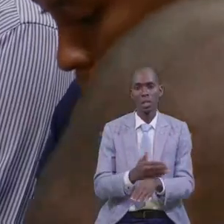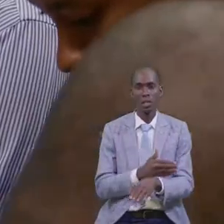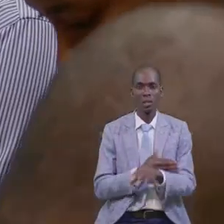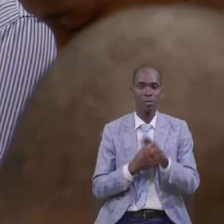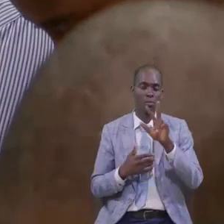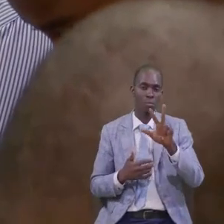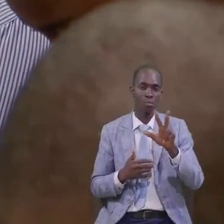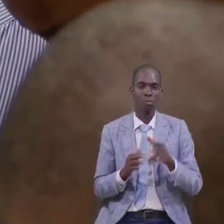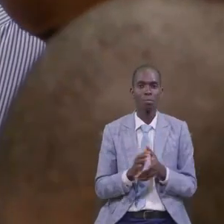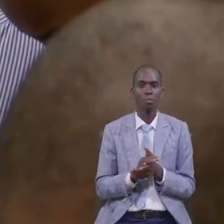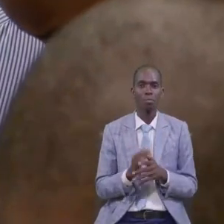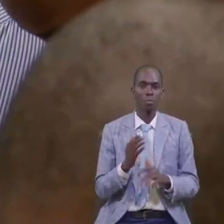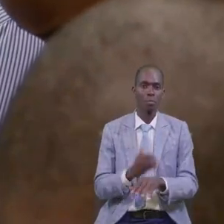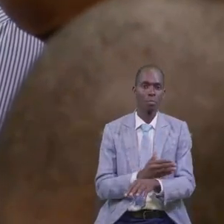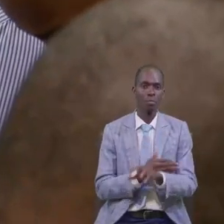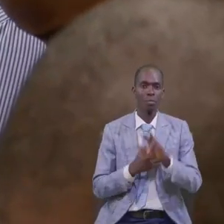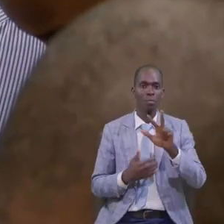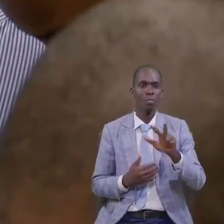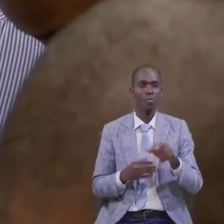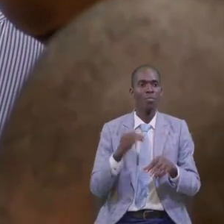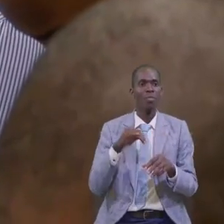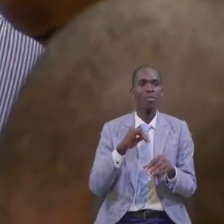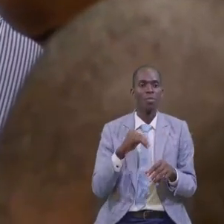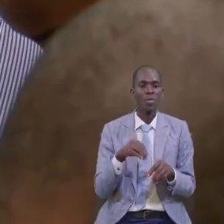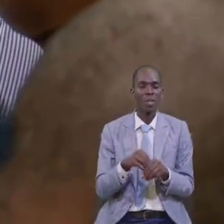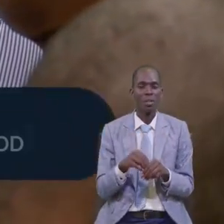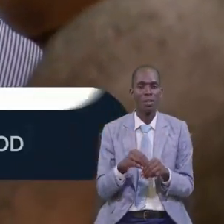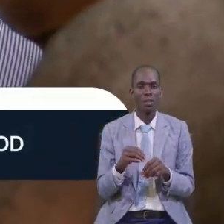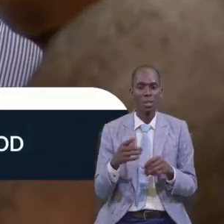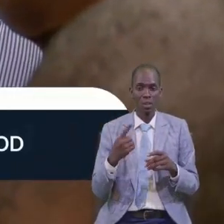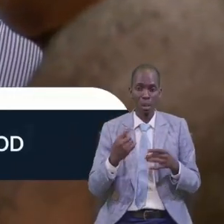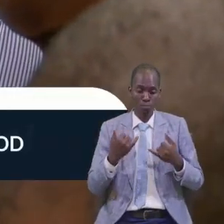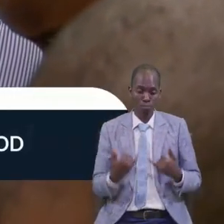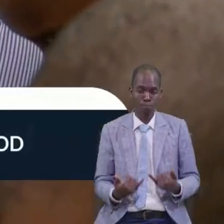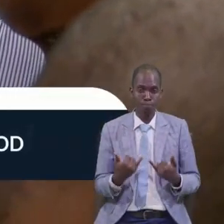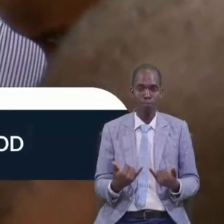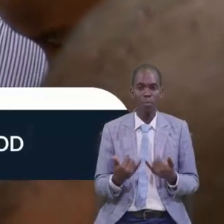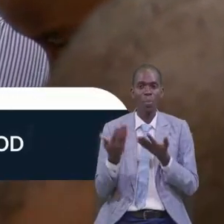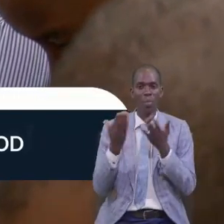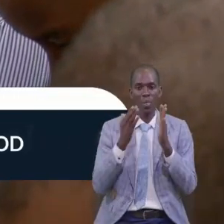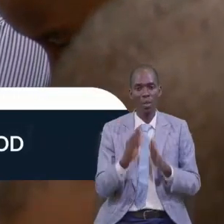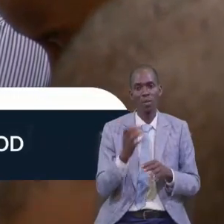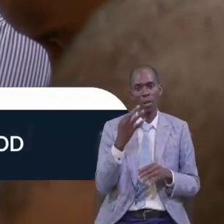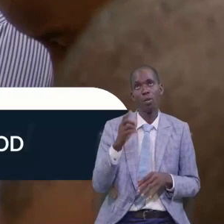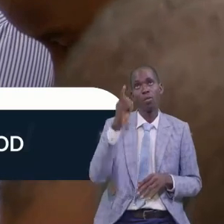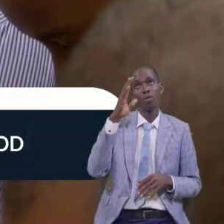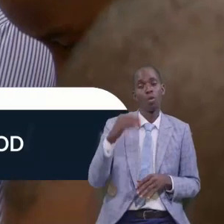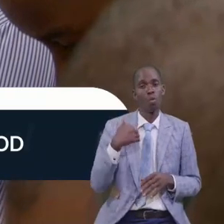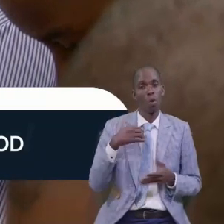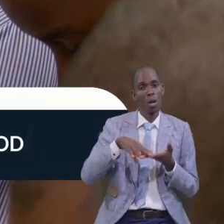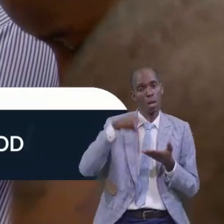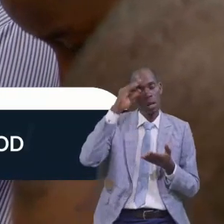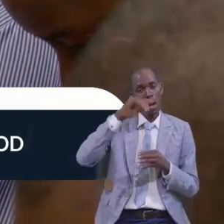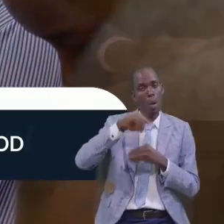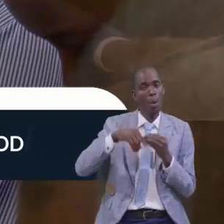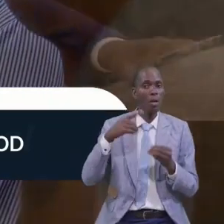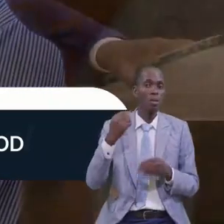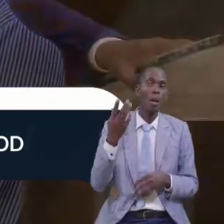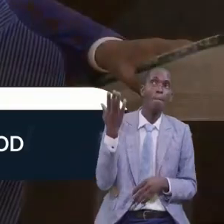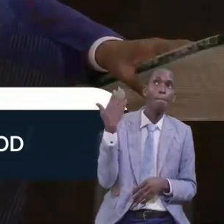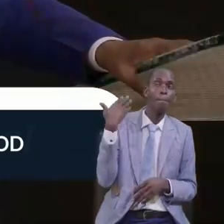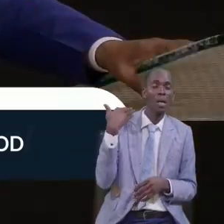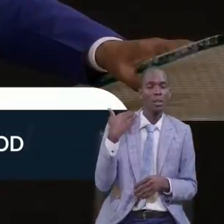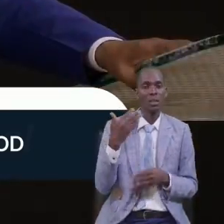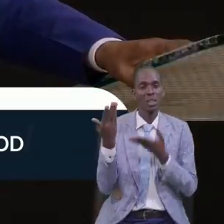three here is the present servants of God. We've learned about the past servants of God, about